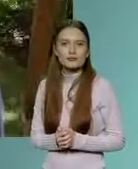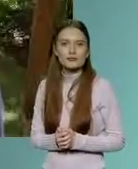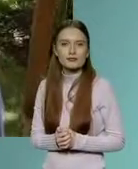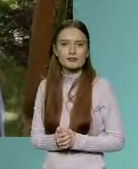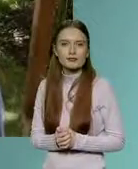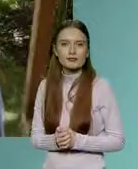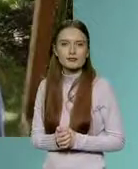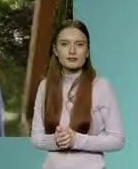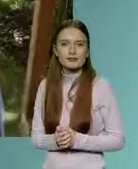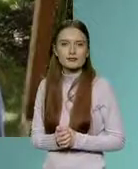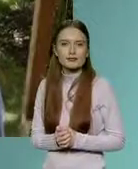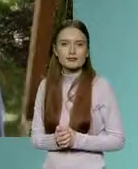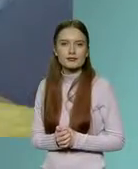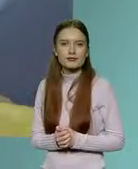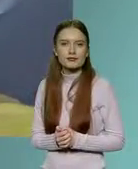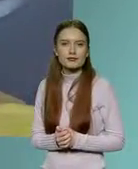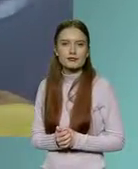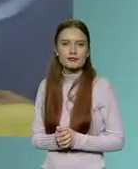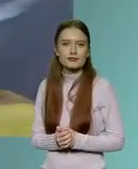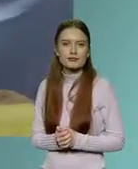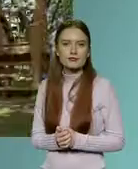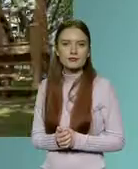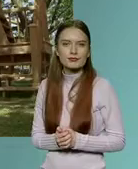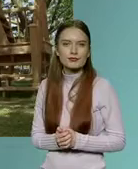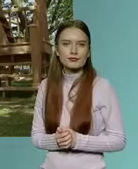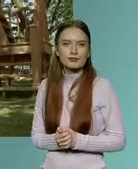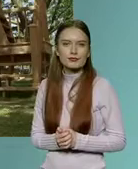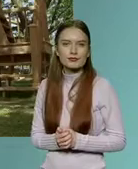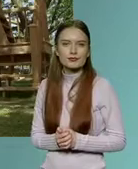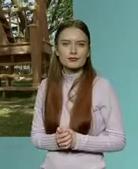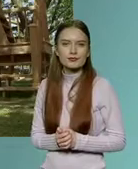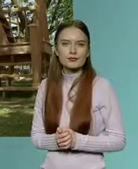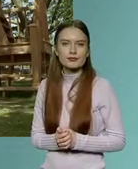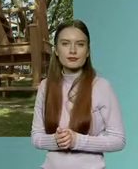Disappointed, Dana goes down a slide, then stands at the edge of the sandpit.